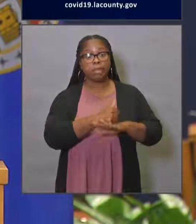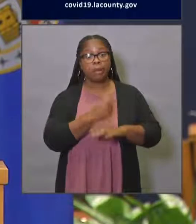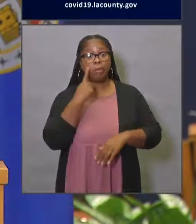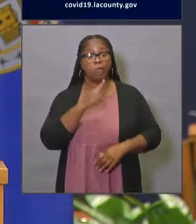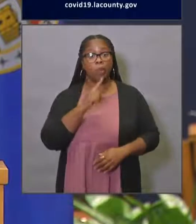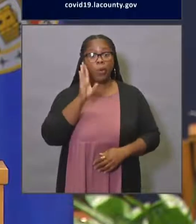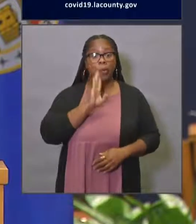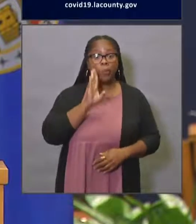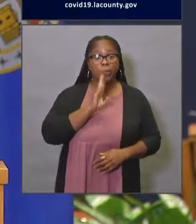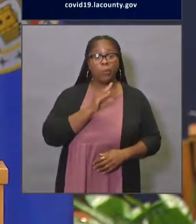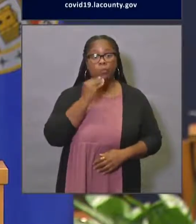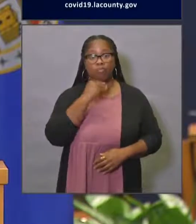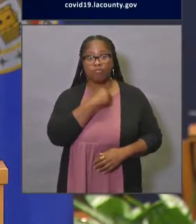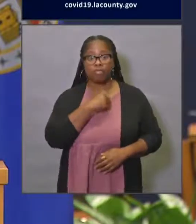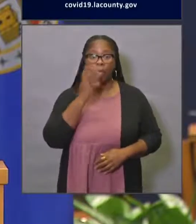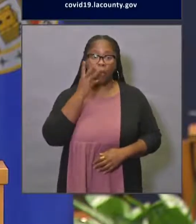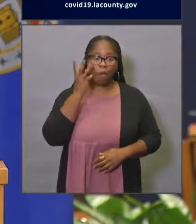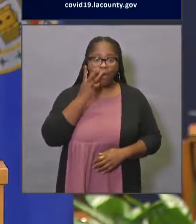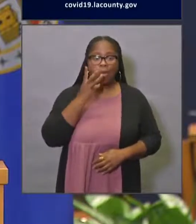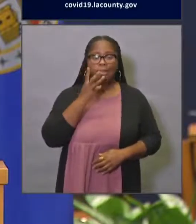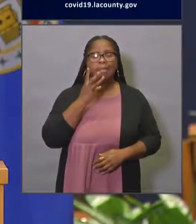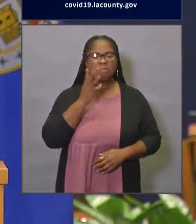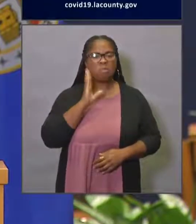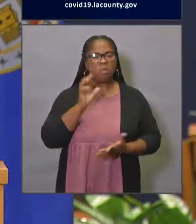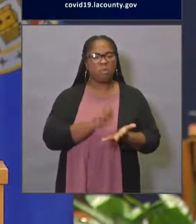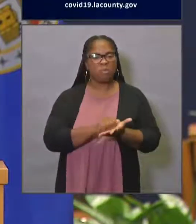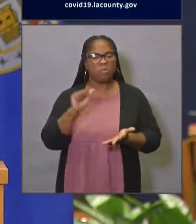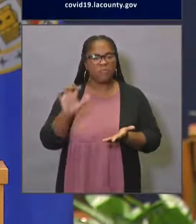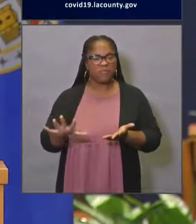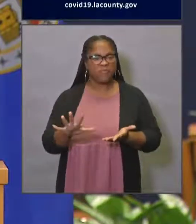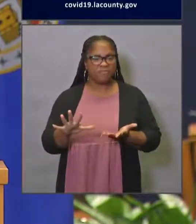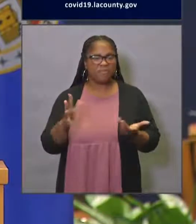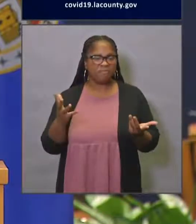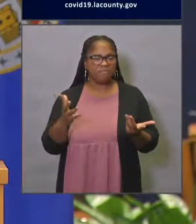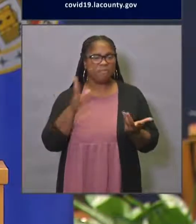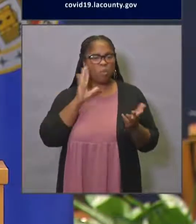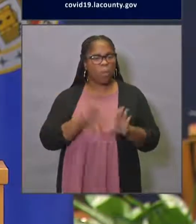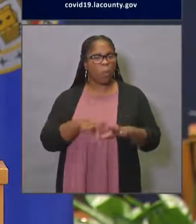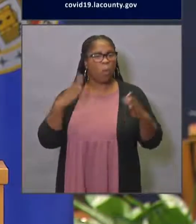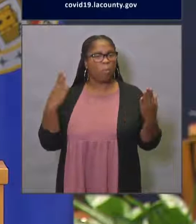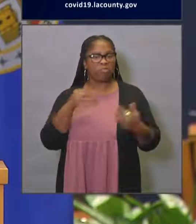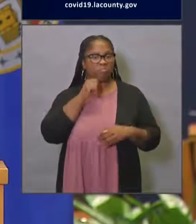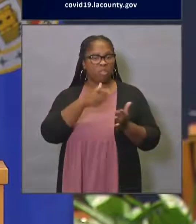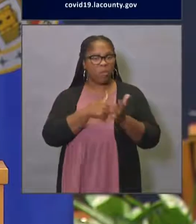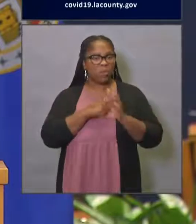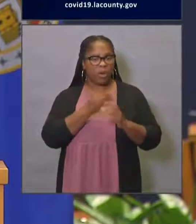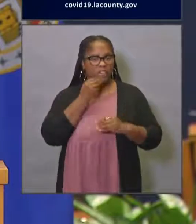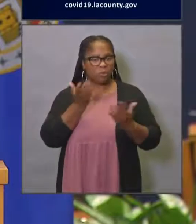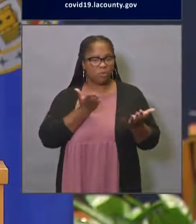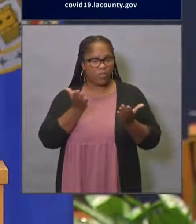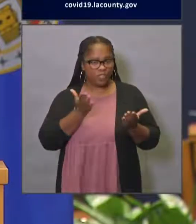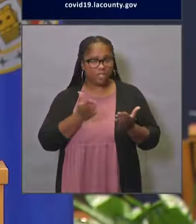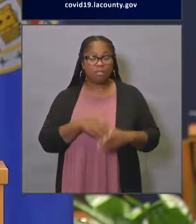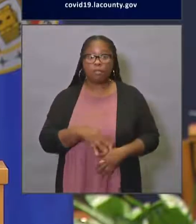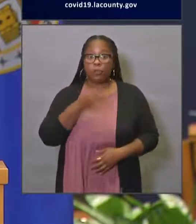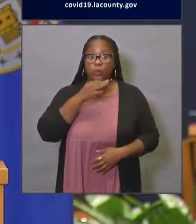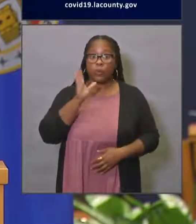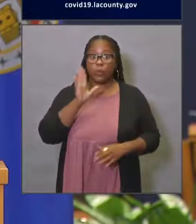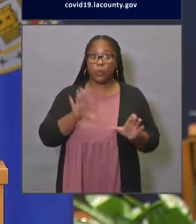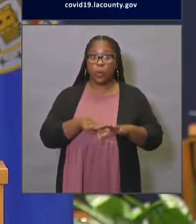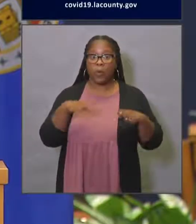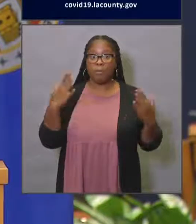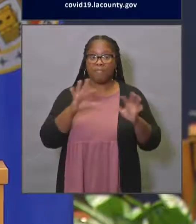food requirement for wineries. We will also provide an update to our health officer orders to enable family entertainment centers to